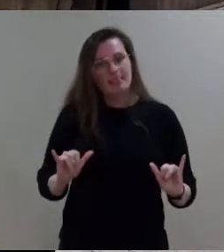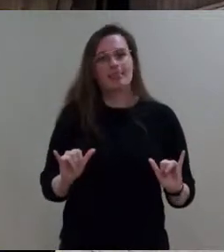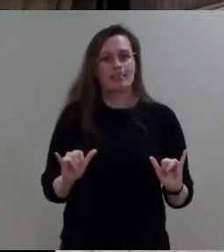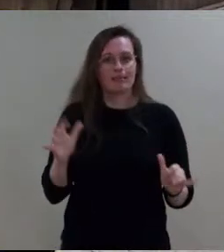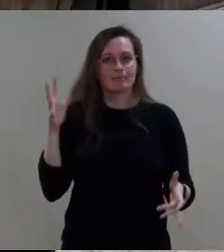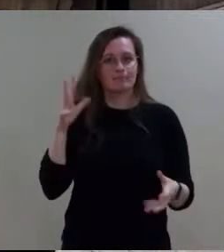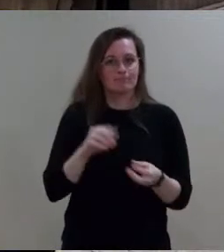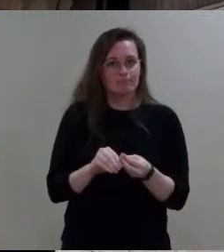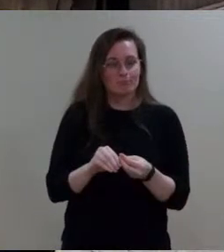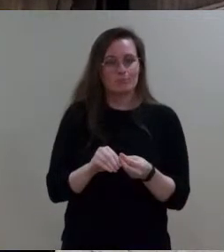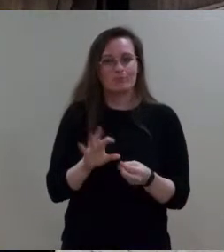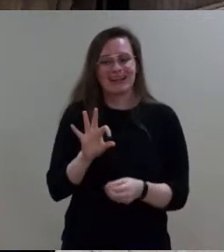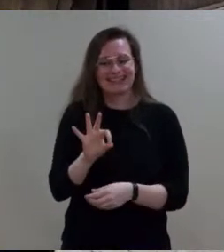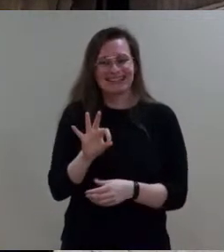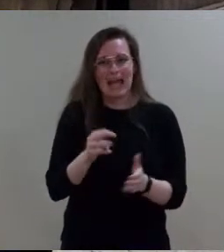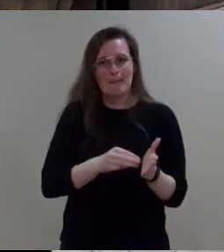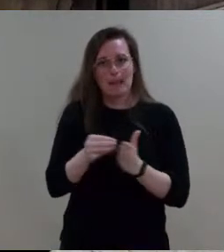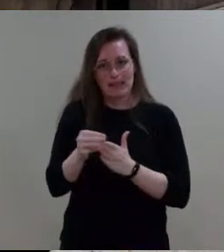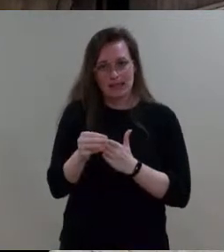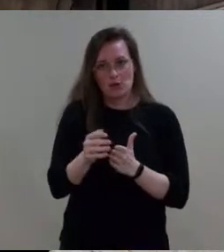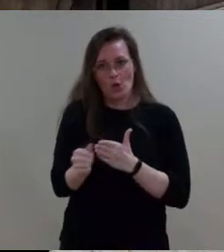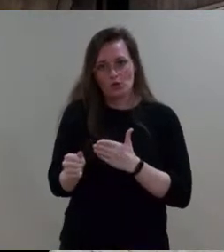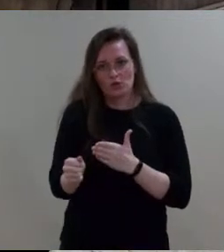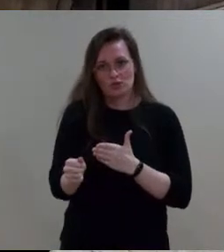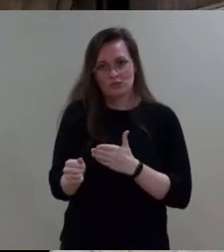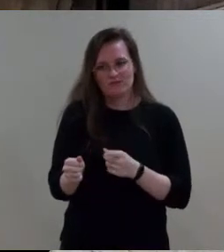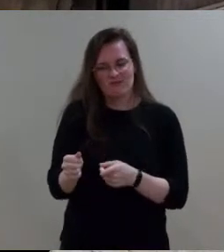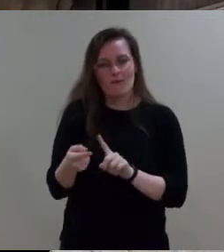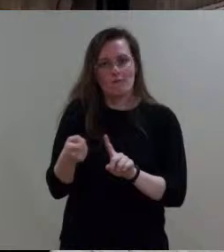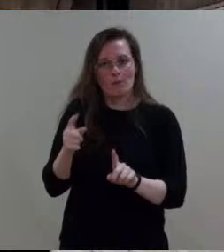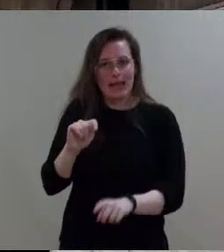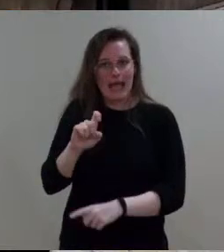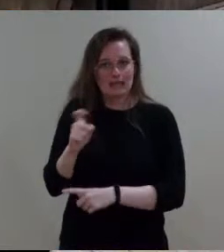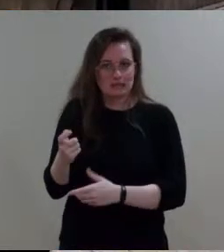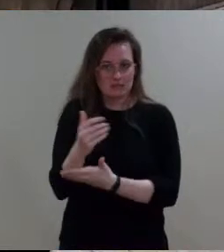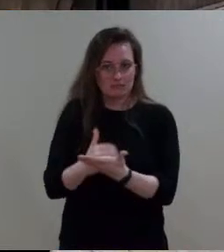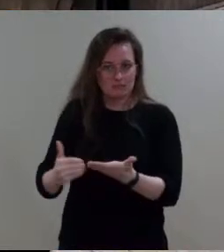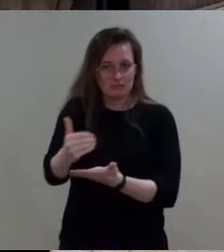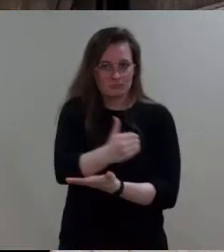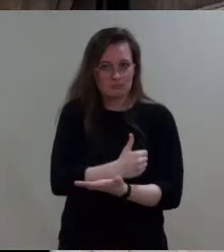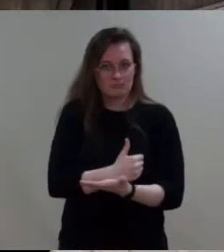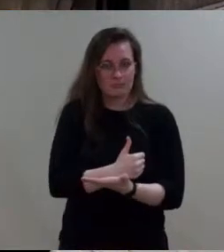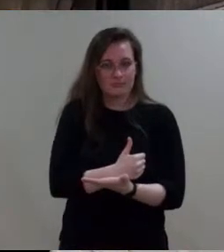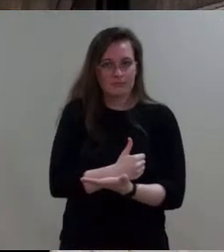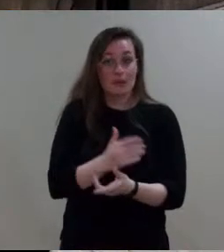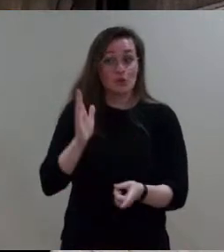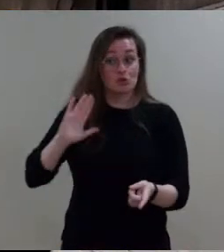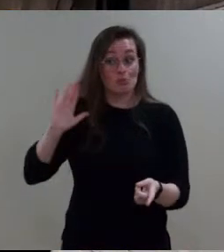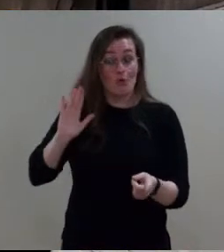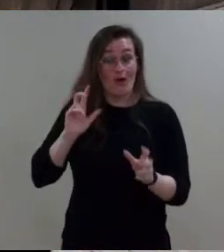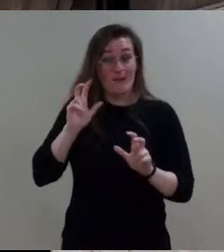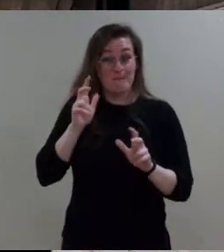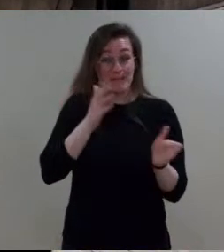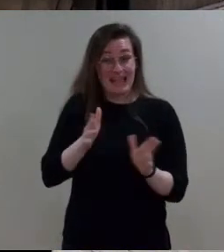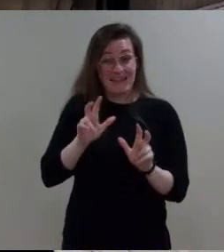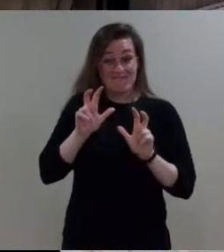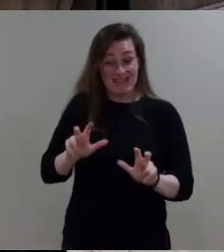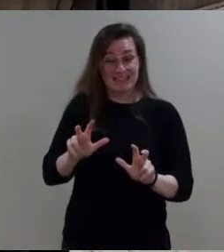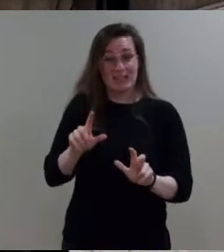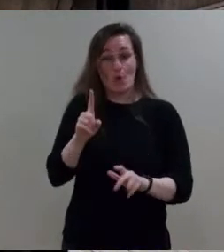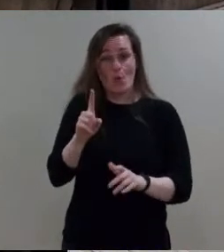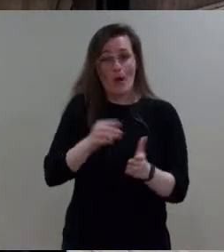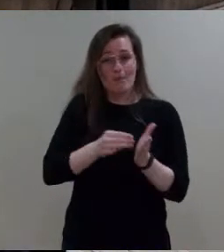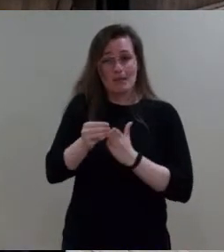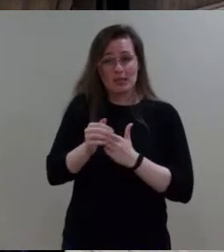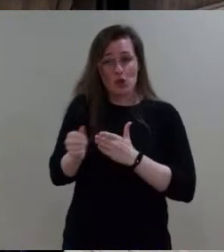of tax revenue. So prior to 2020, the council had committed to investing about $1 million of our own source